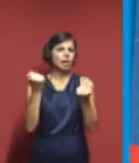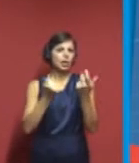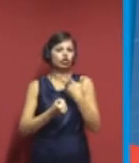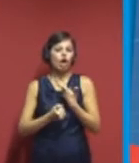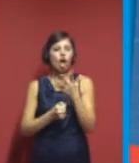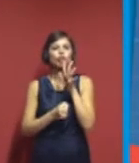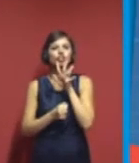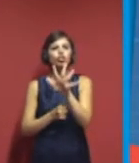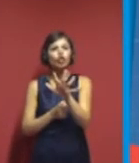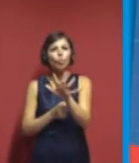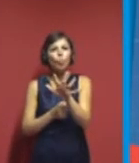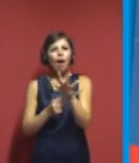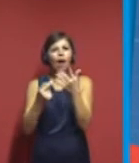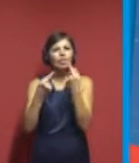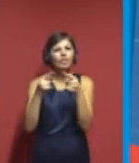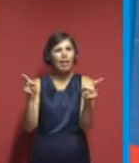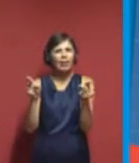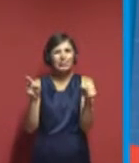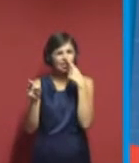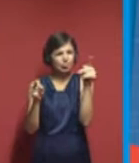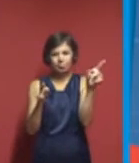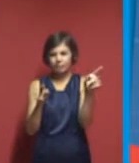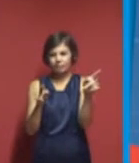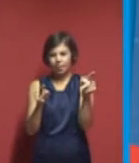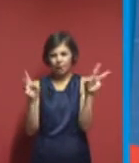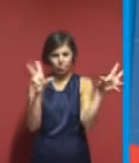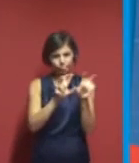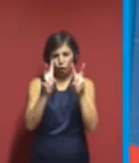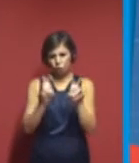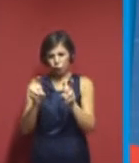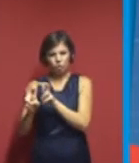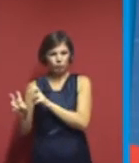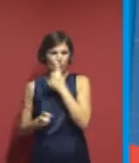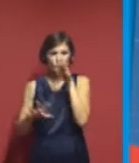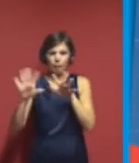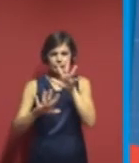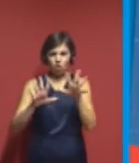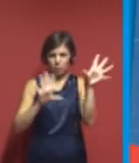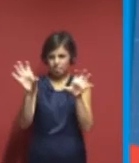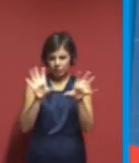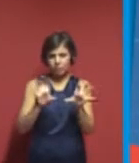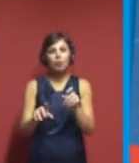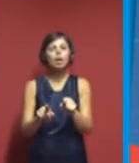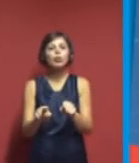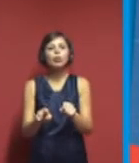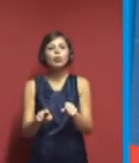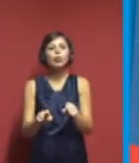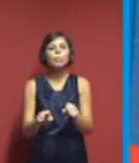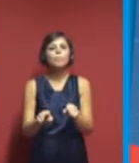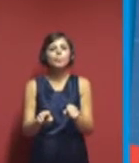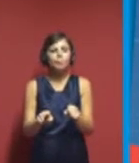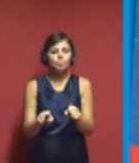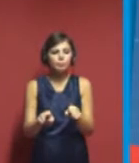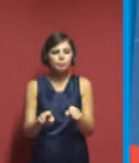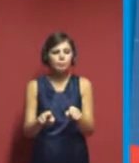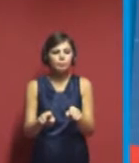and distributed algorithms that use artificial intelligence to recognize traffic sinks, traffic lanes, to calculate exactly or using probabilities the